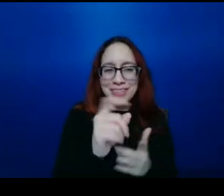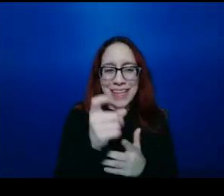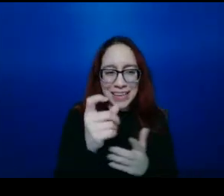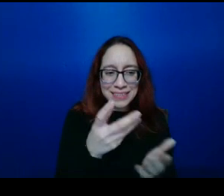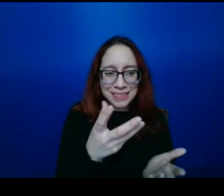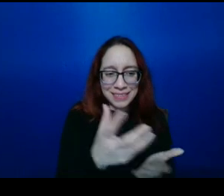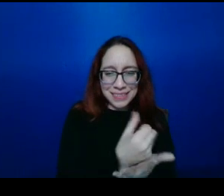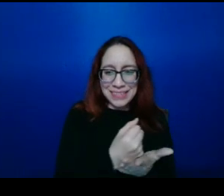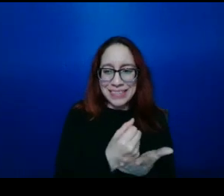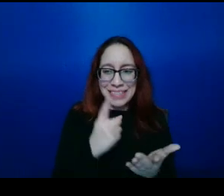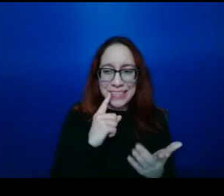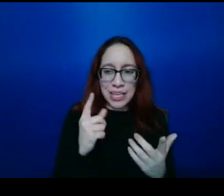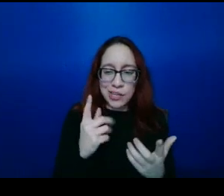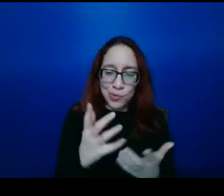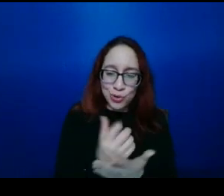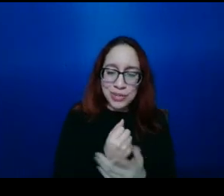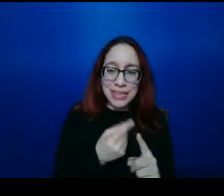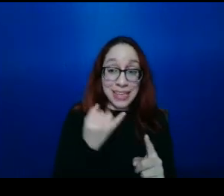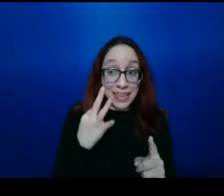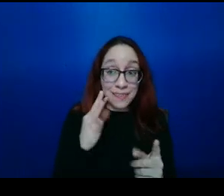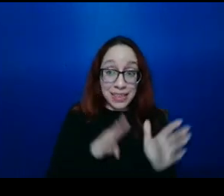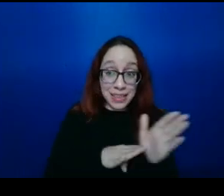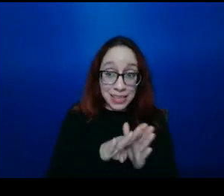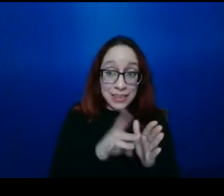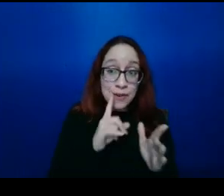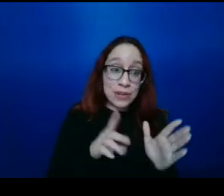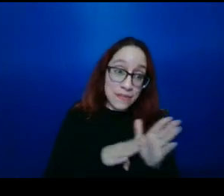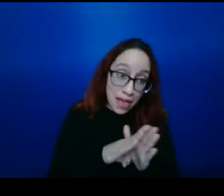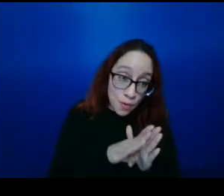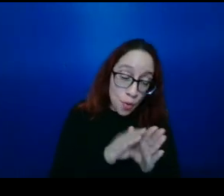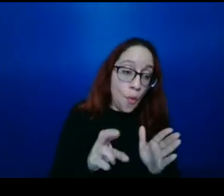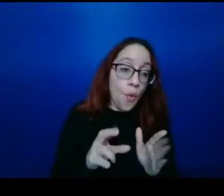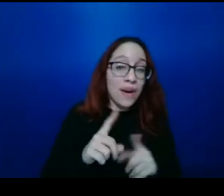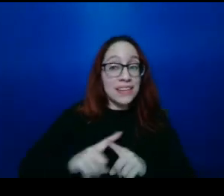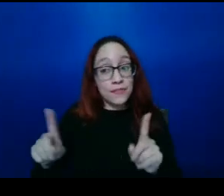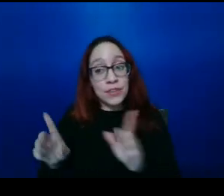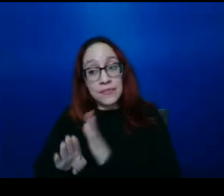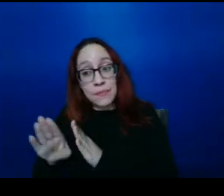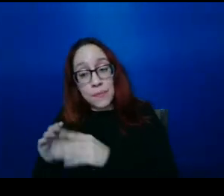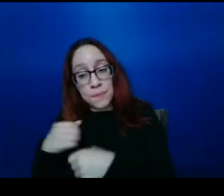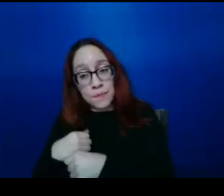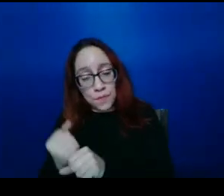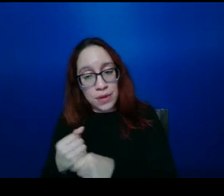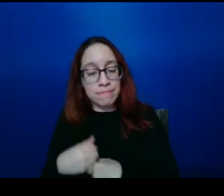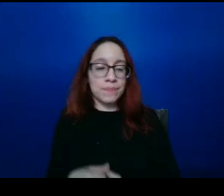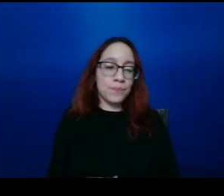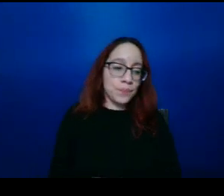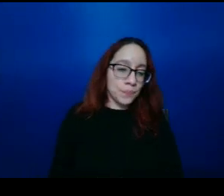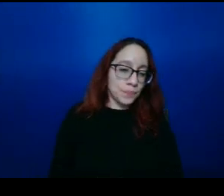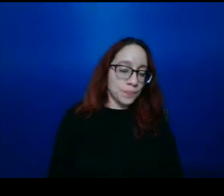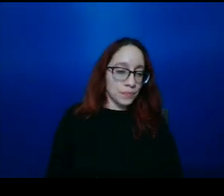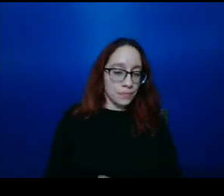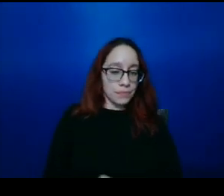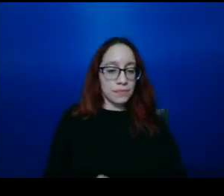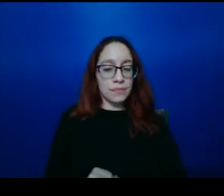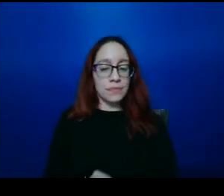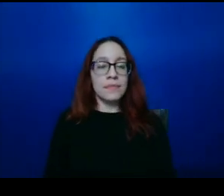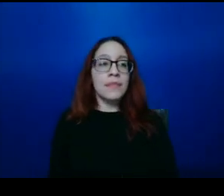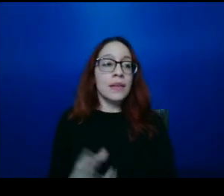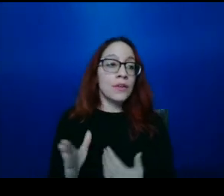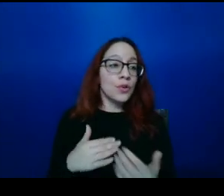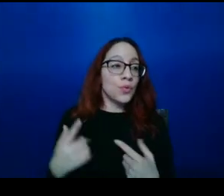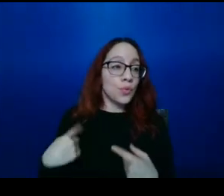revenue that you would be collecting had that developer developed it, or a different developer were to develop now. So even